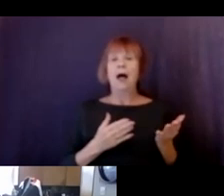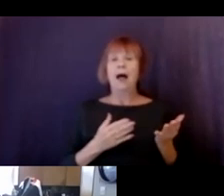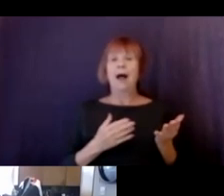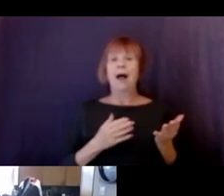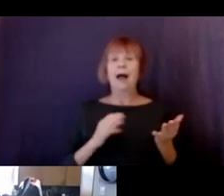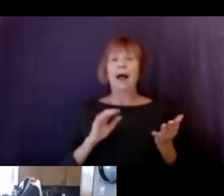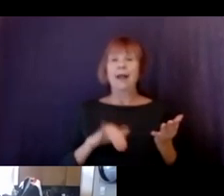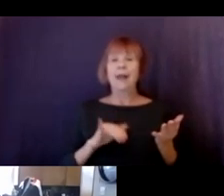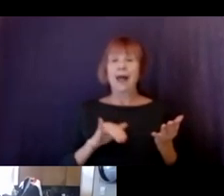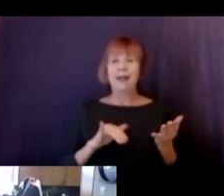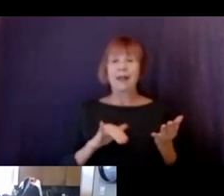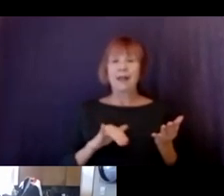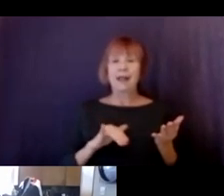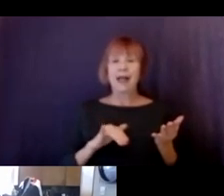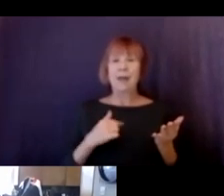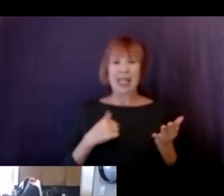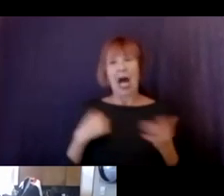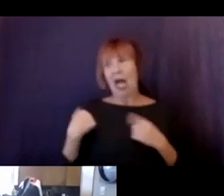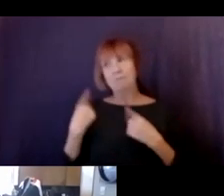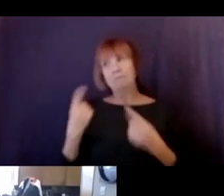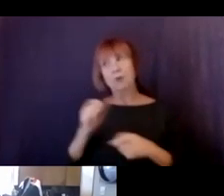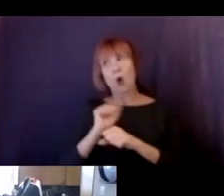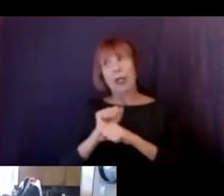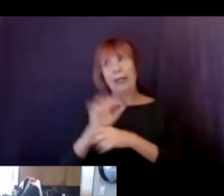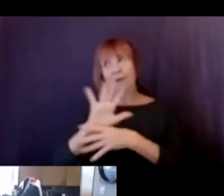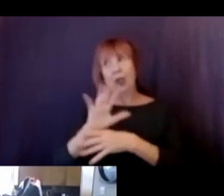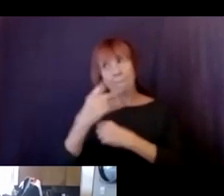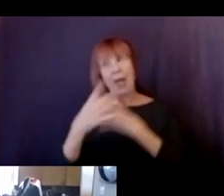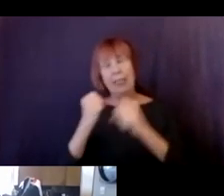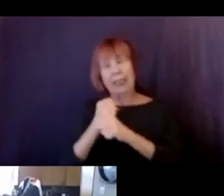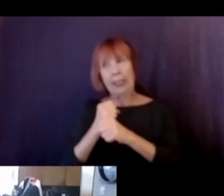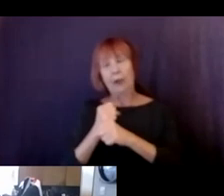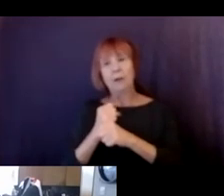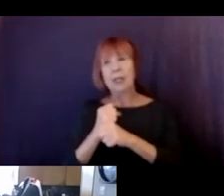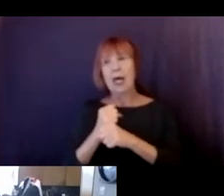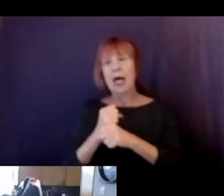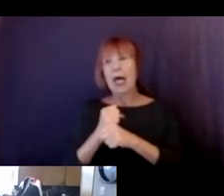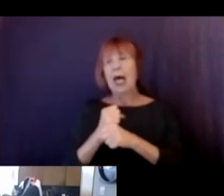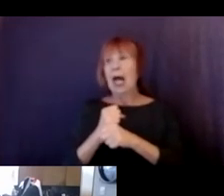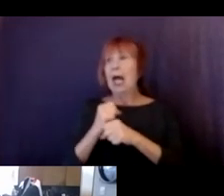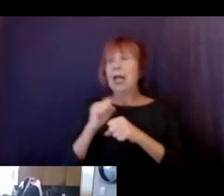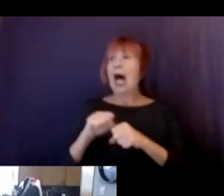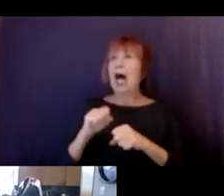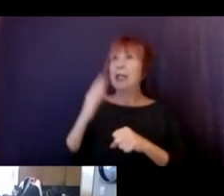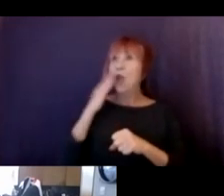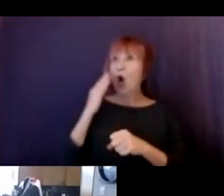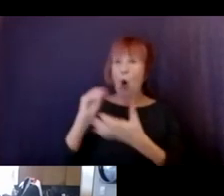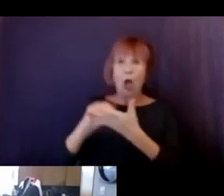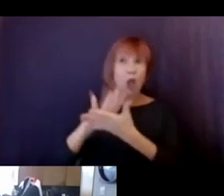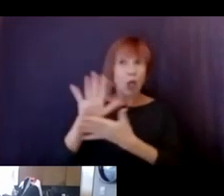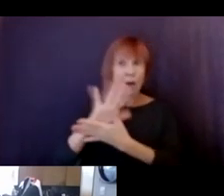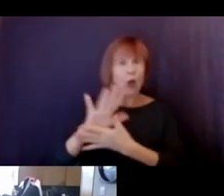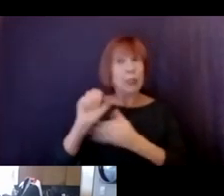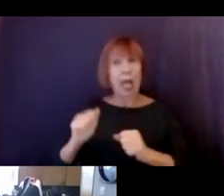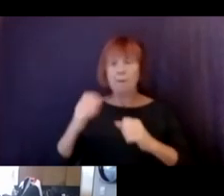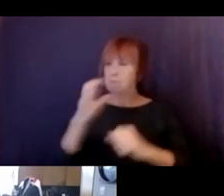that you know, I've been working in film for many, many years and had really seen the power of documentary film. And